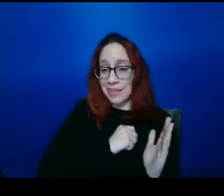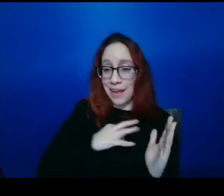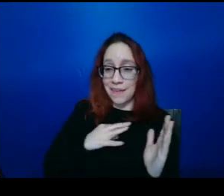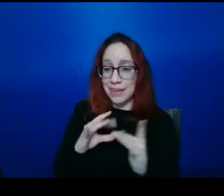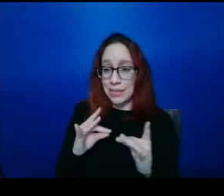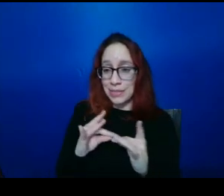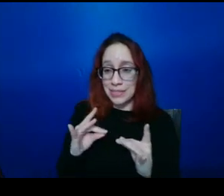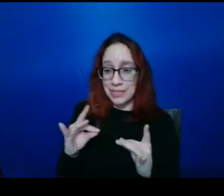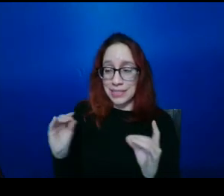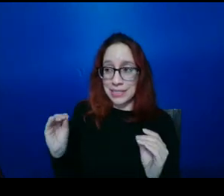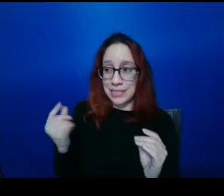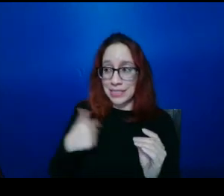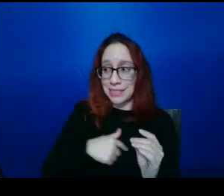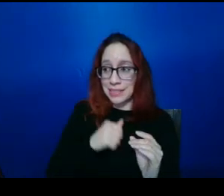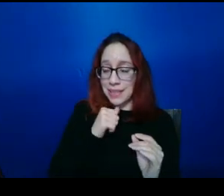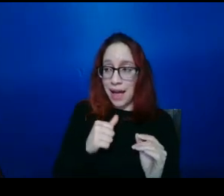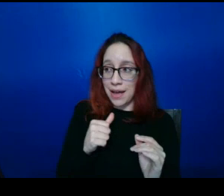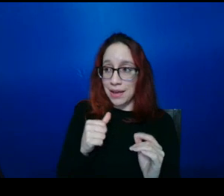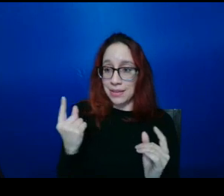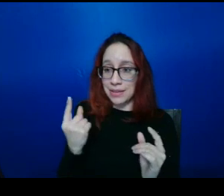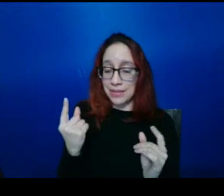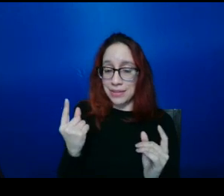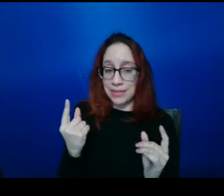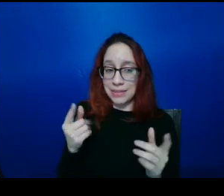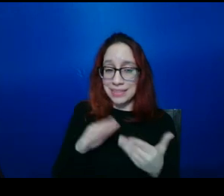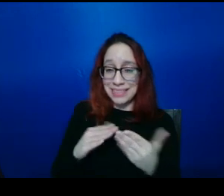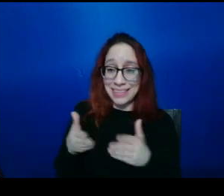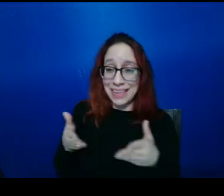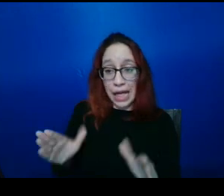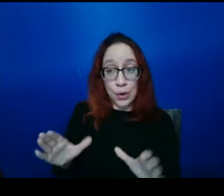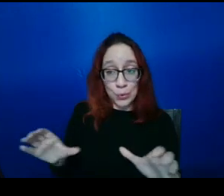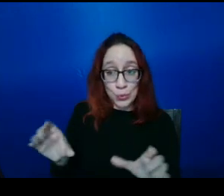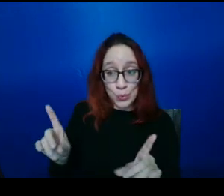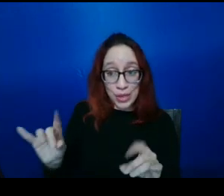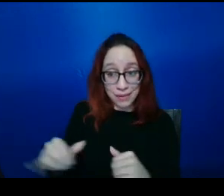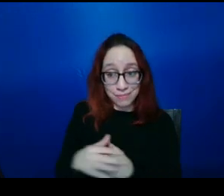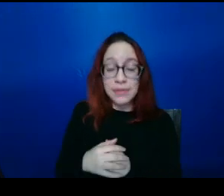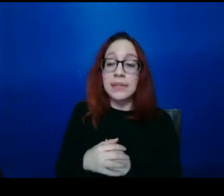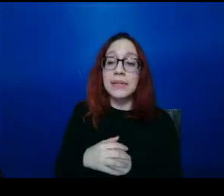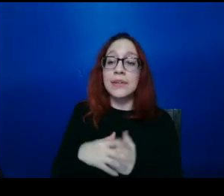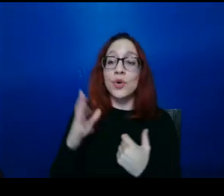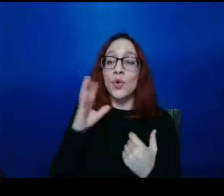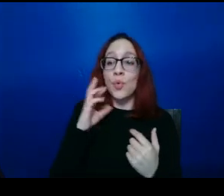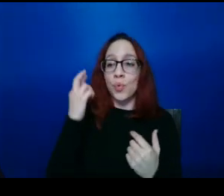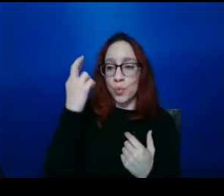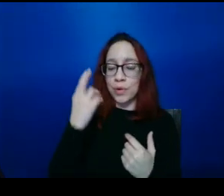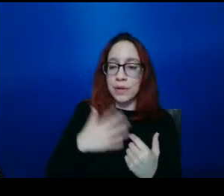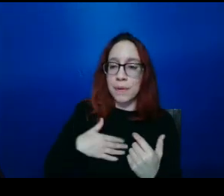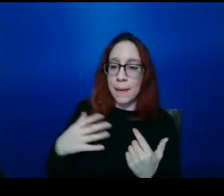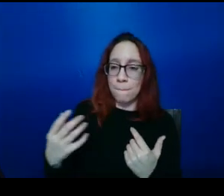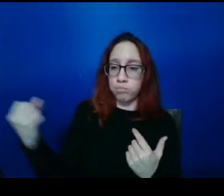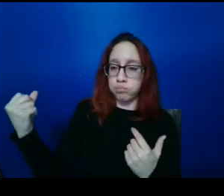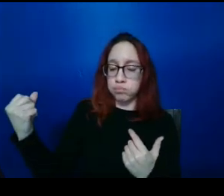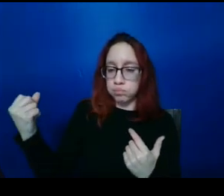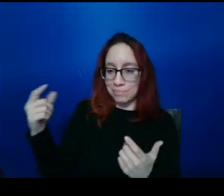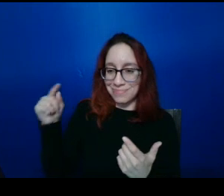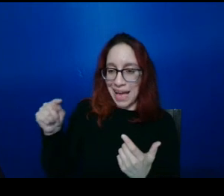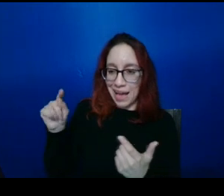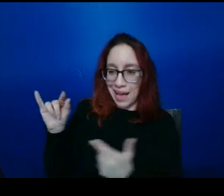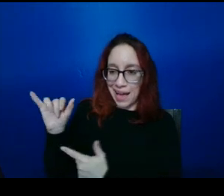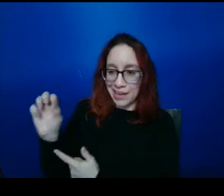not something that the city is allowed to do. So the reason for my pulling this item was more of